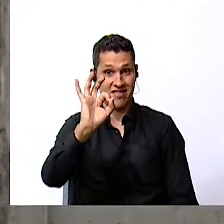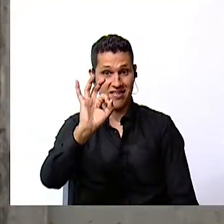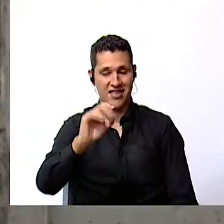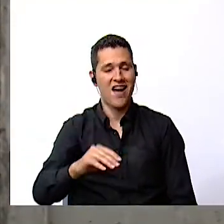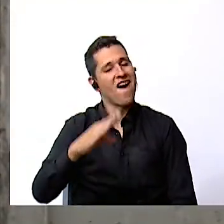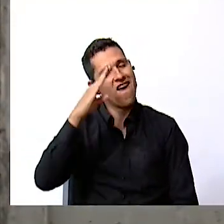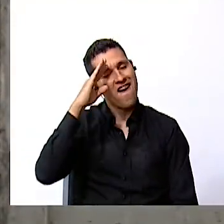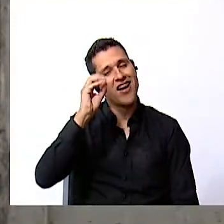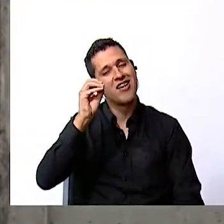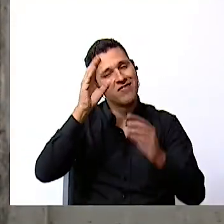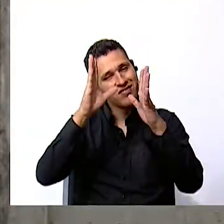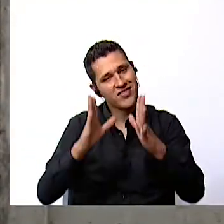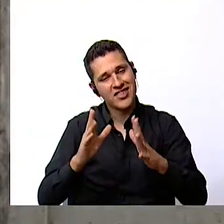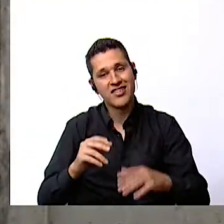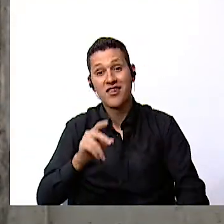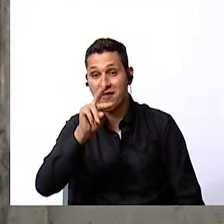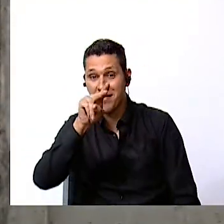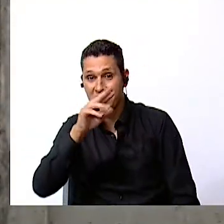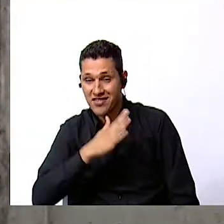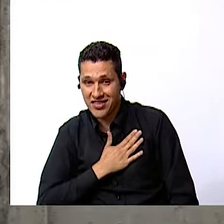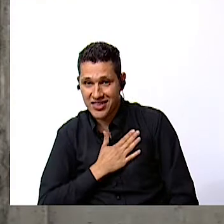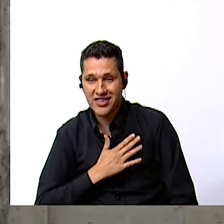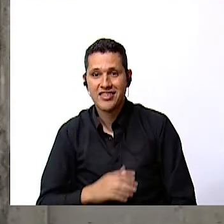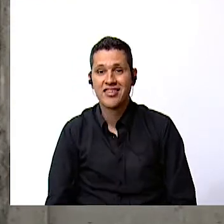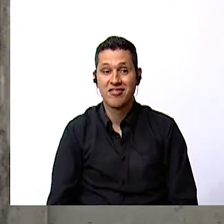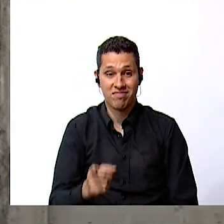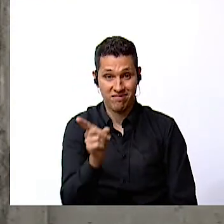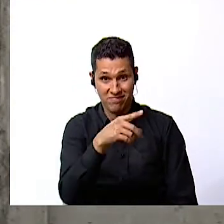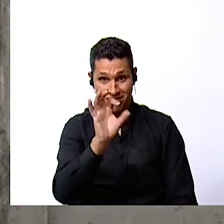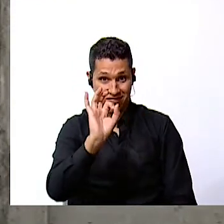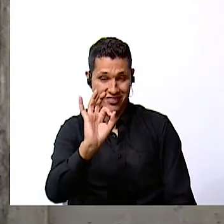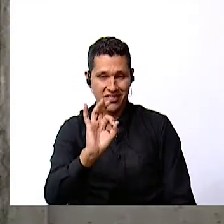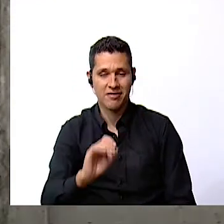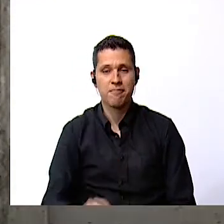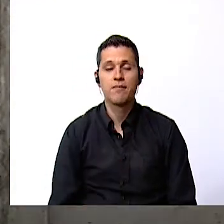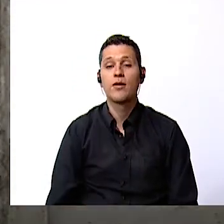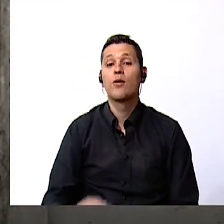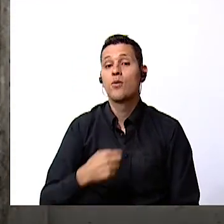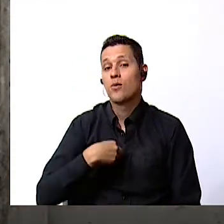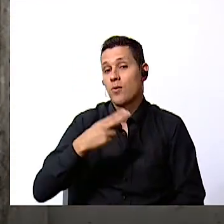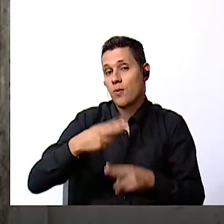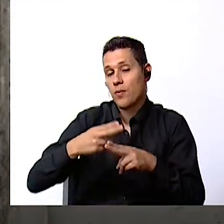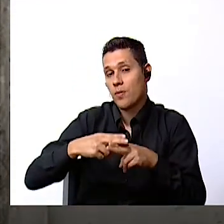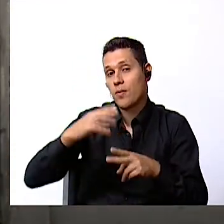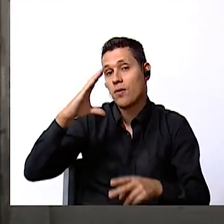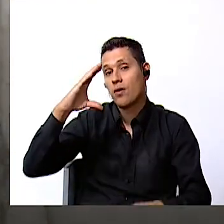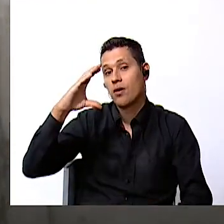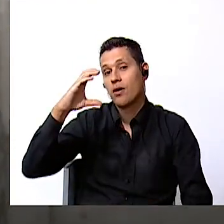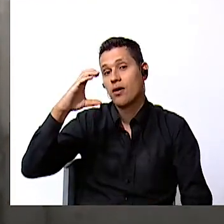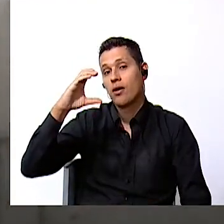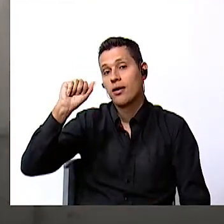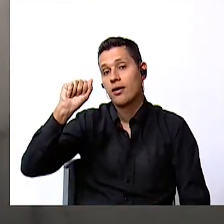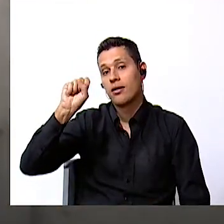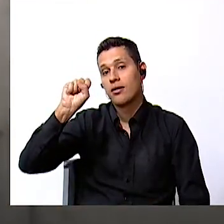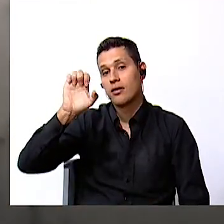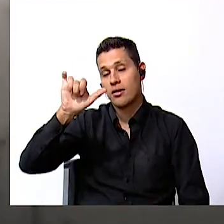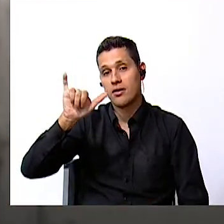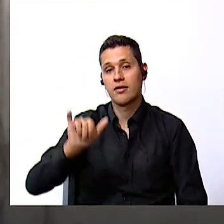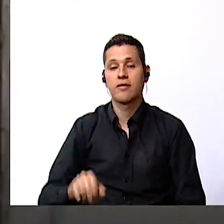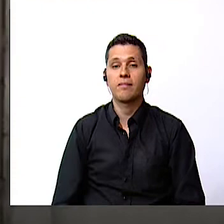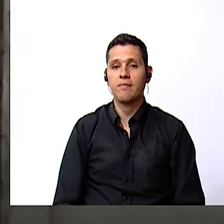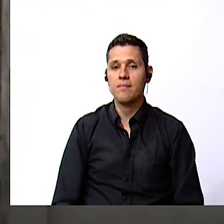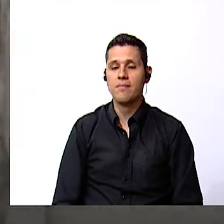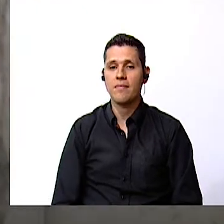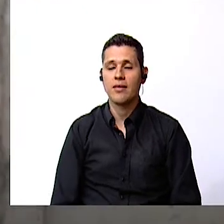Hello, Teacher Greivin and classmates. How are you? I am Casey Valeria Coto Chavez. That